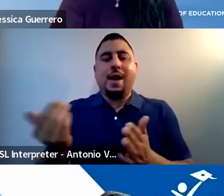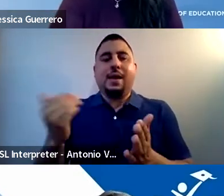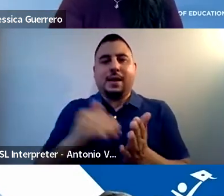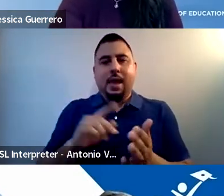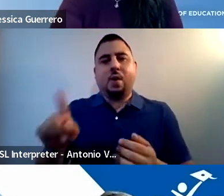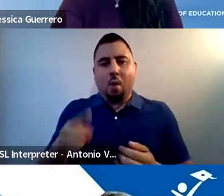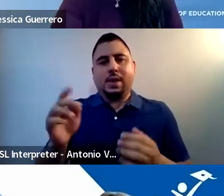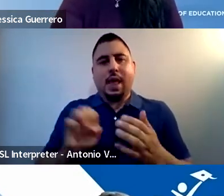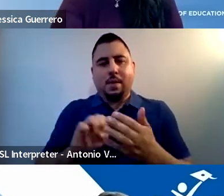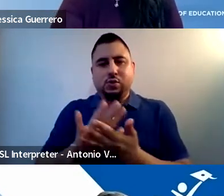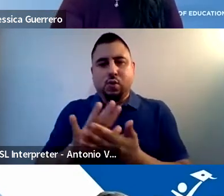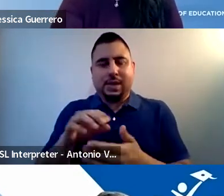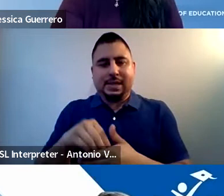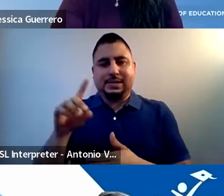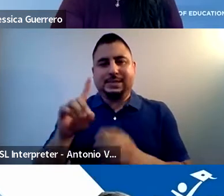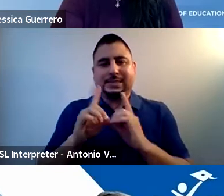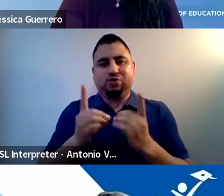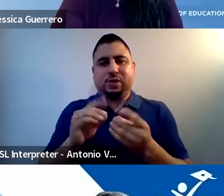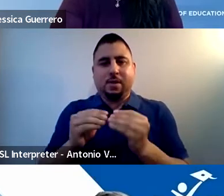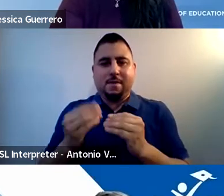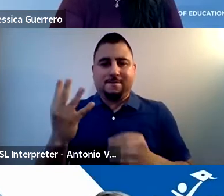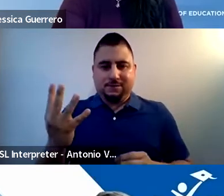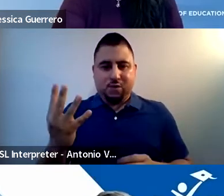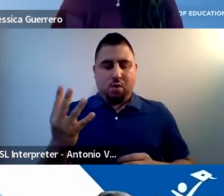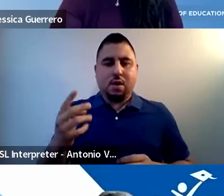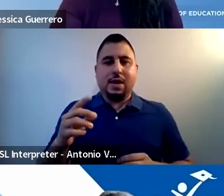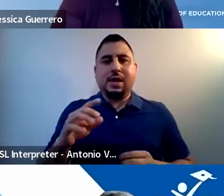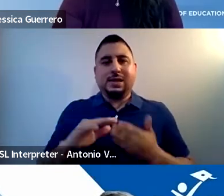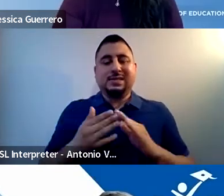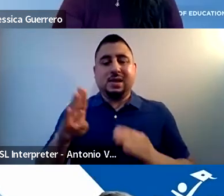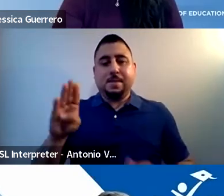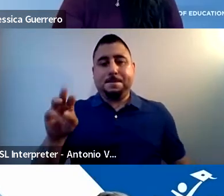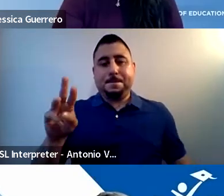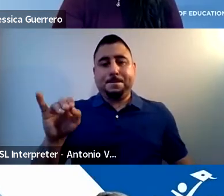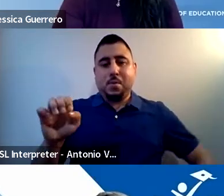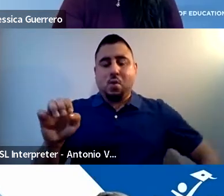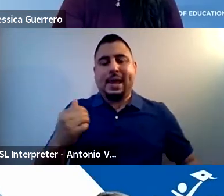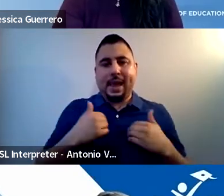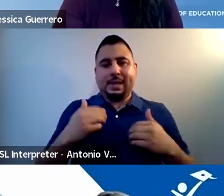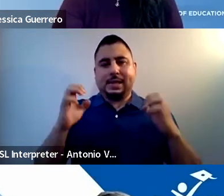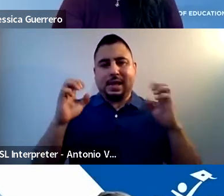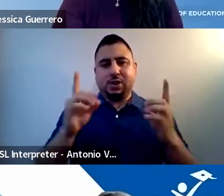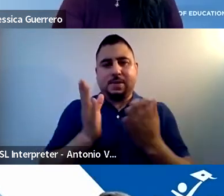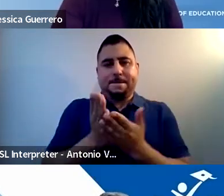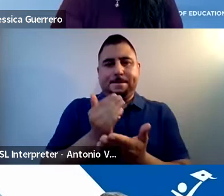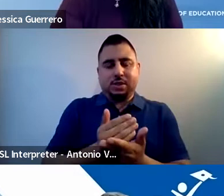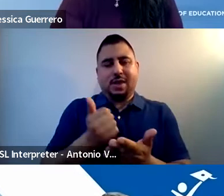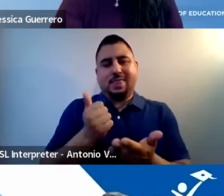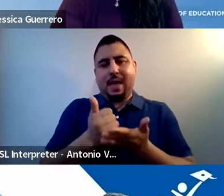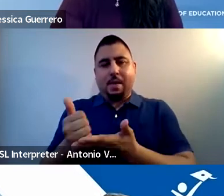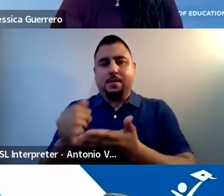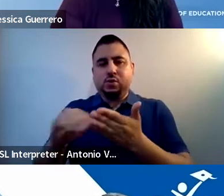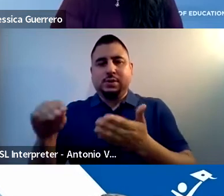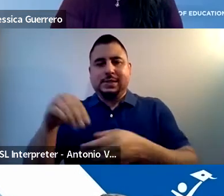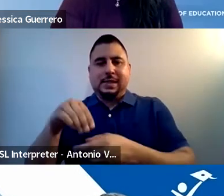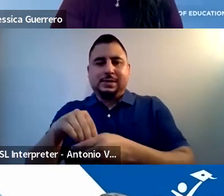only elementary school in District 4. And as you know, the city of Bowie also has an education budget that helps students within